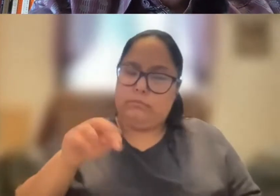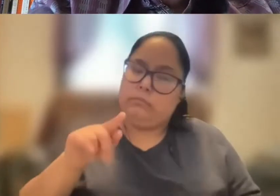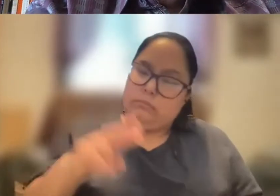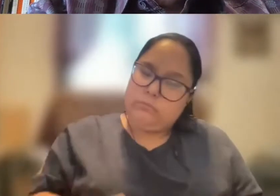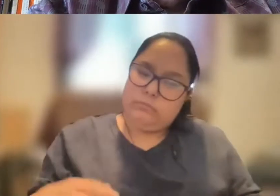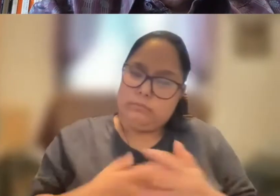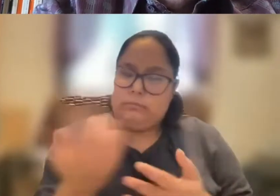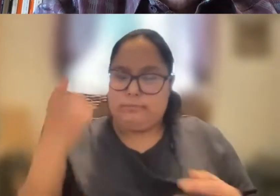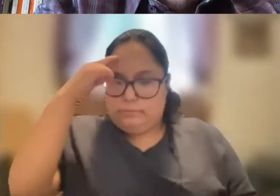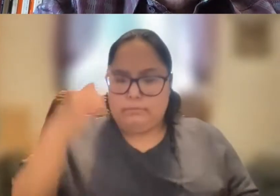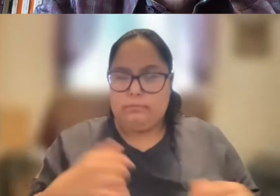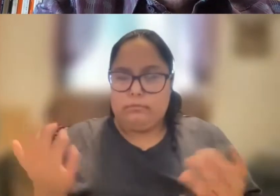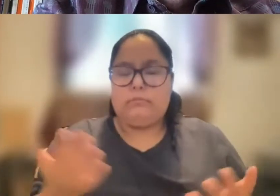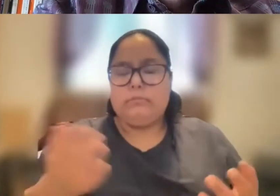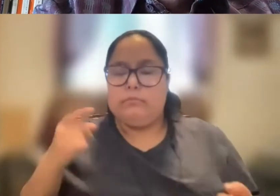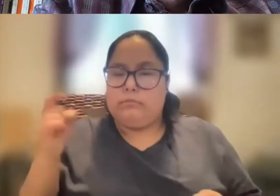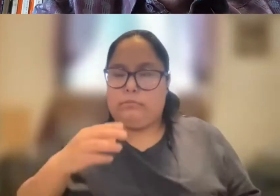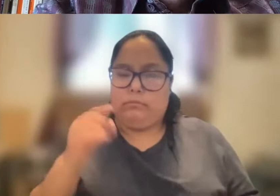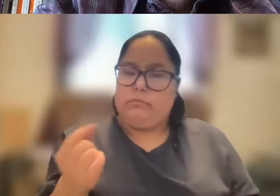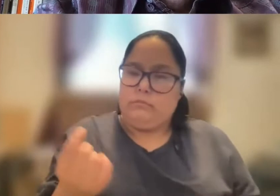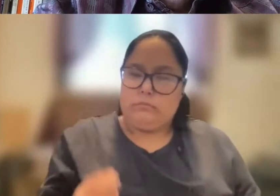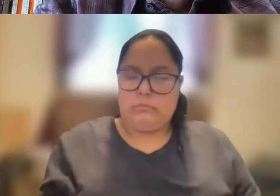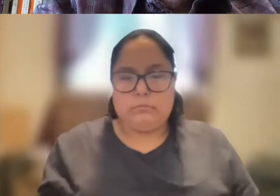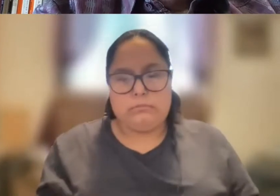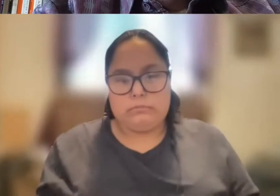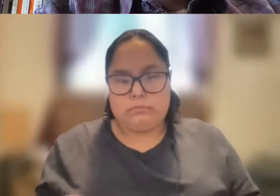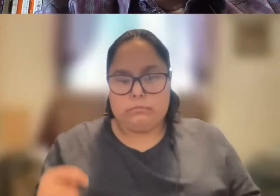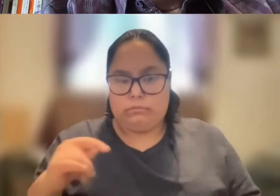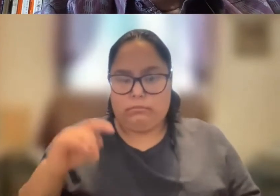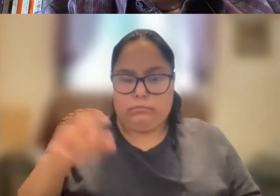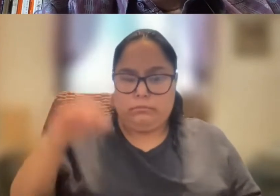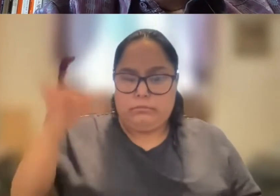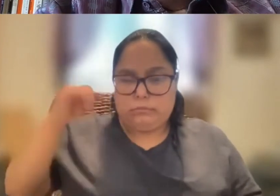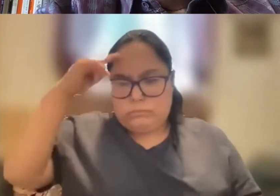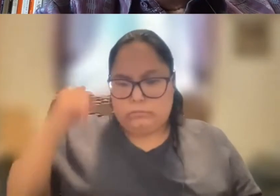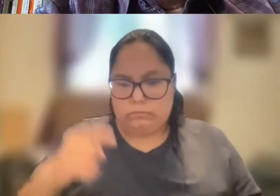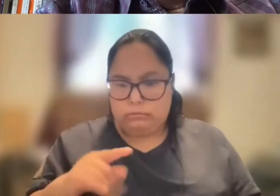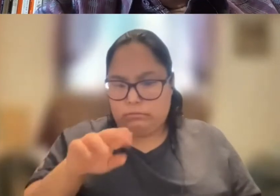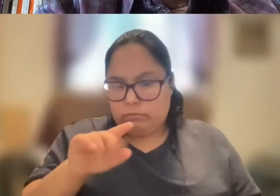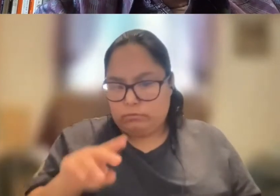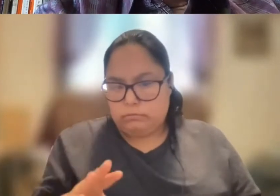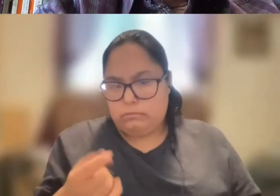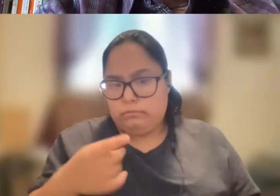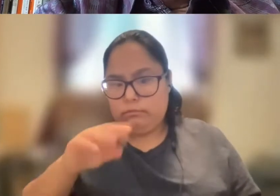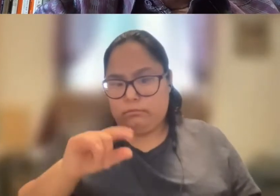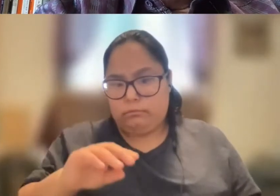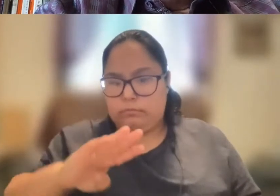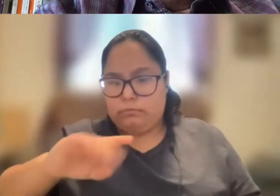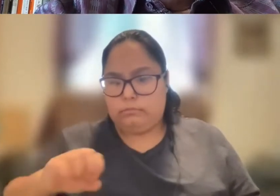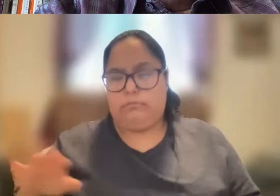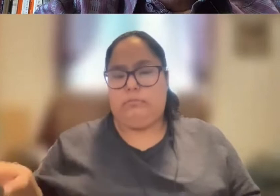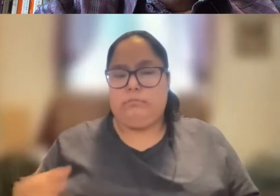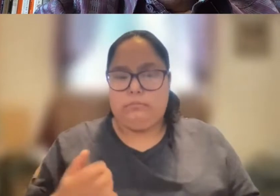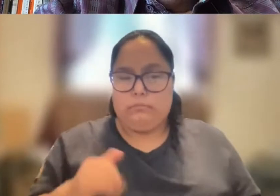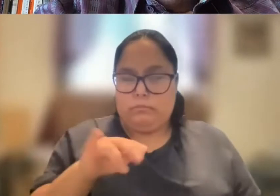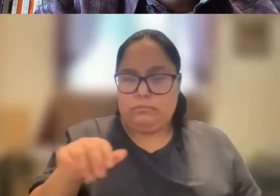on about what we need to do. So I found a remarkably handsome, capable young